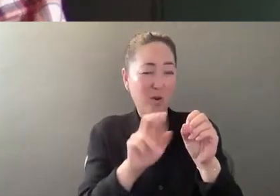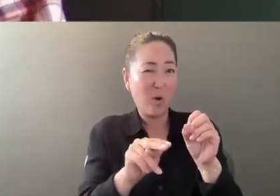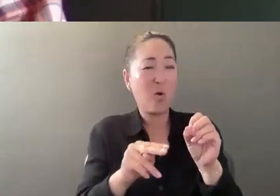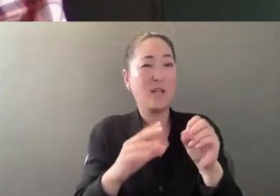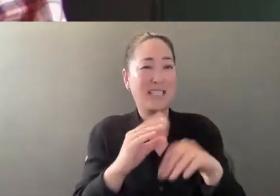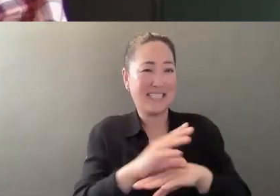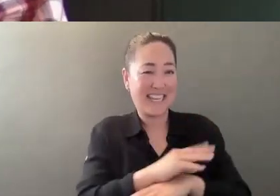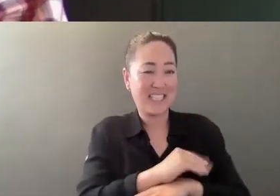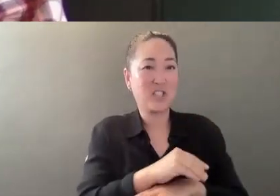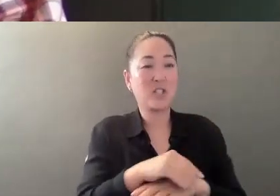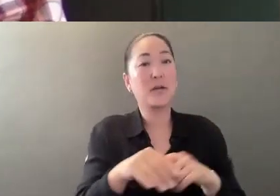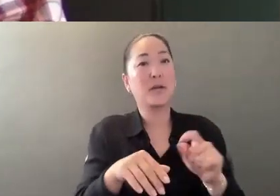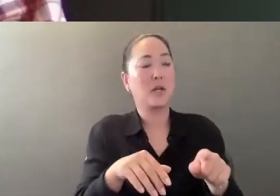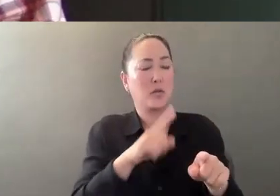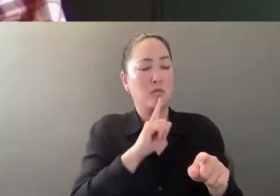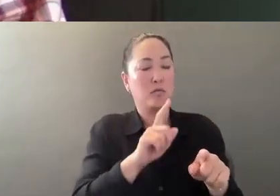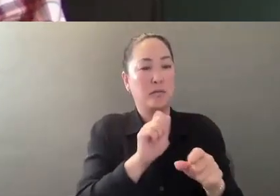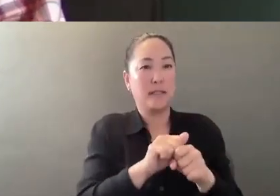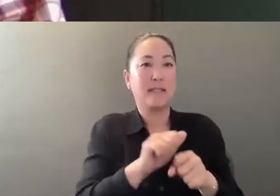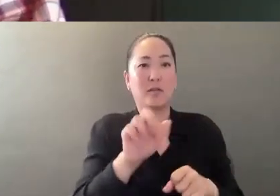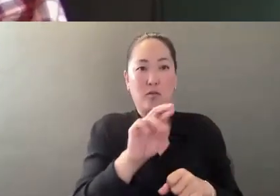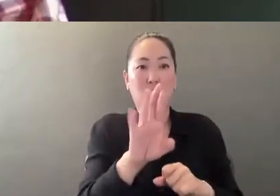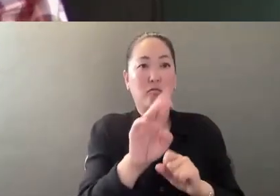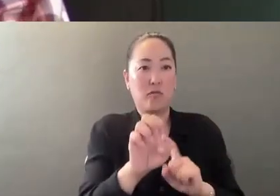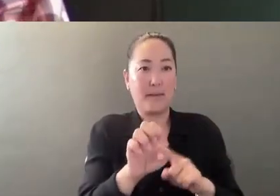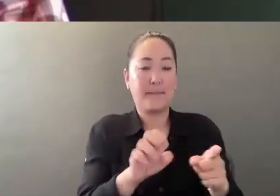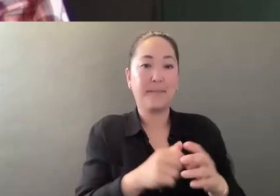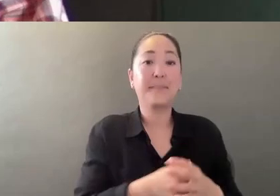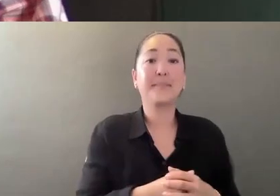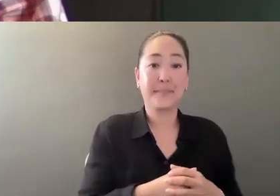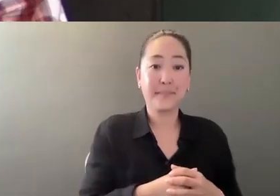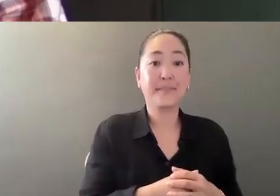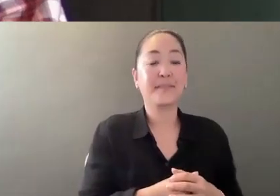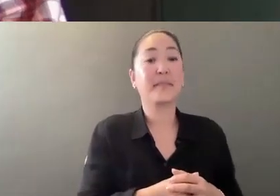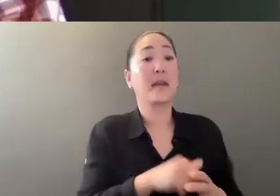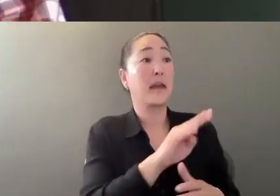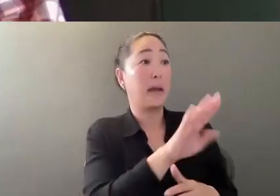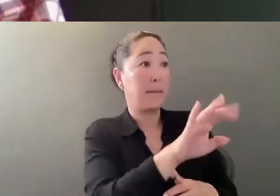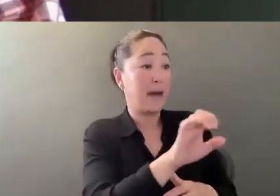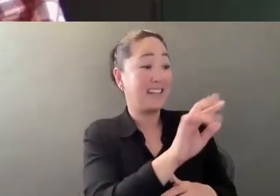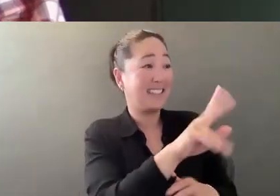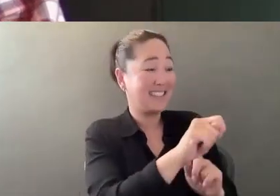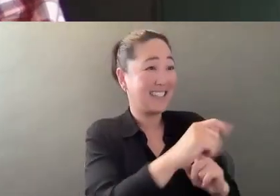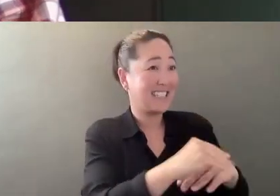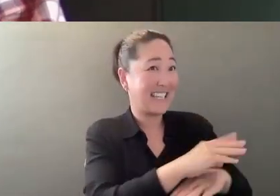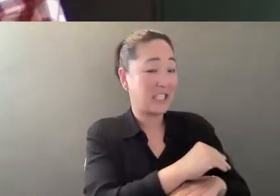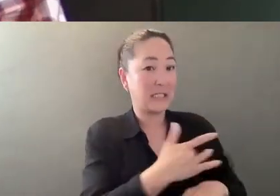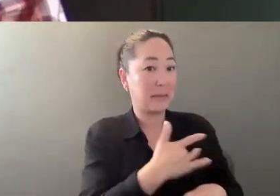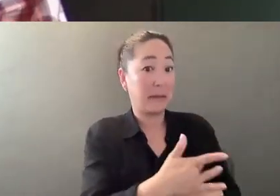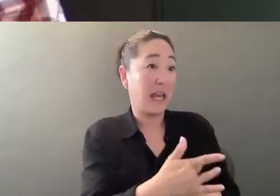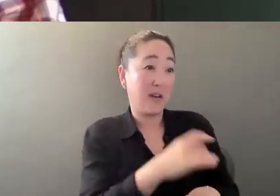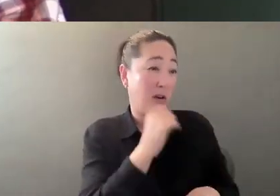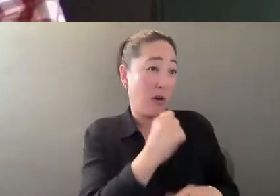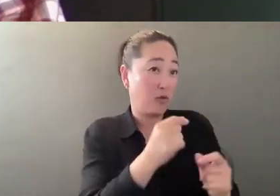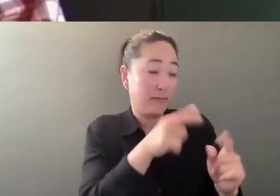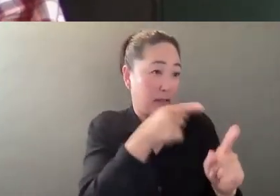pediatric population. So when it comes to things like bile duct cancer and liver cancer, the recommendations are not to do specific